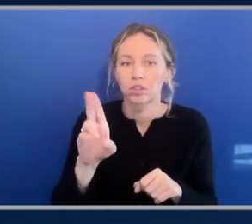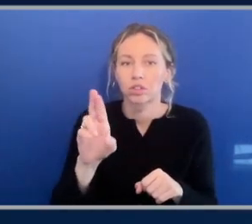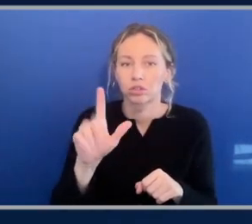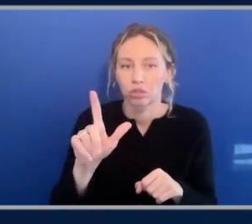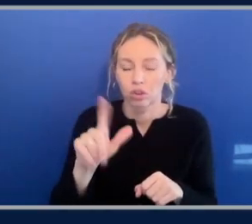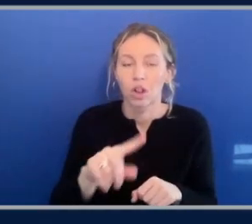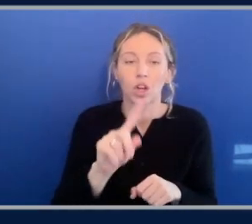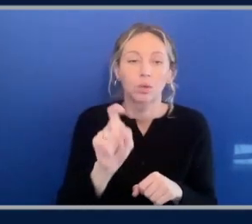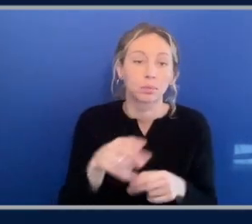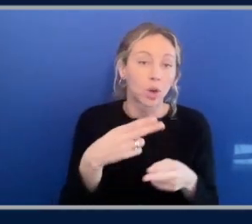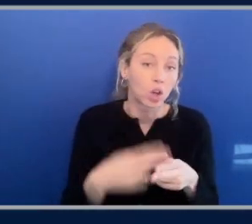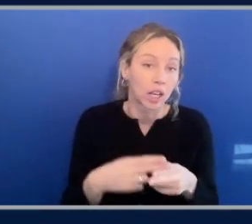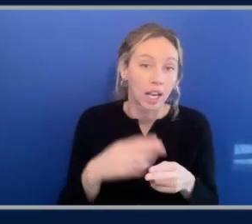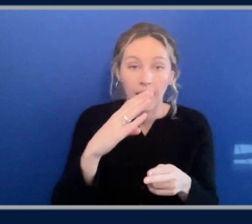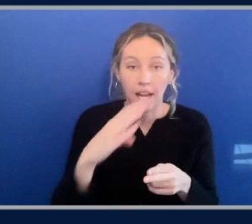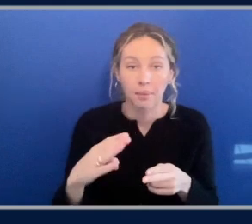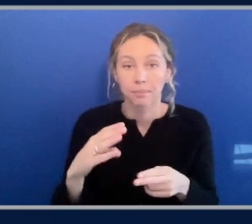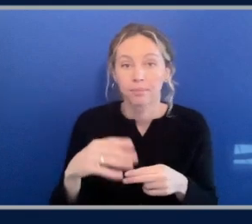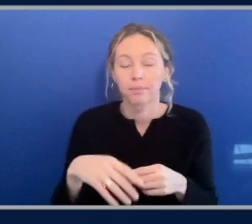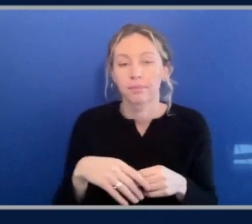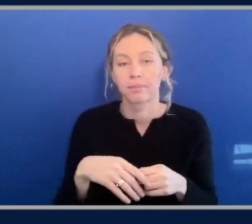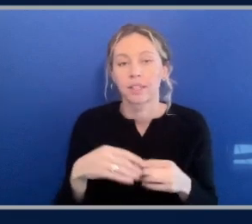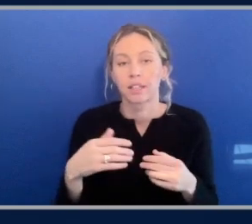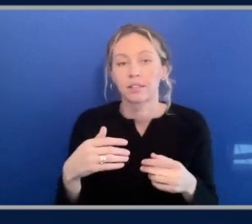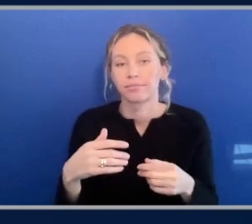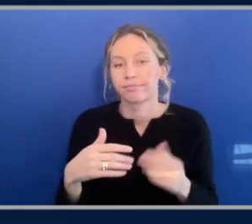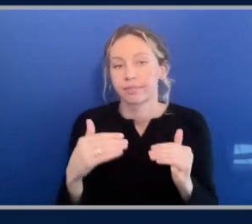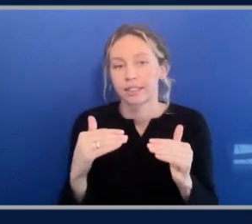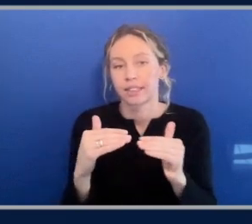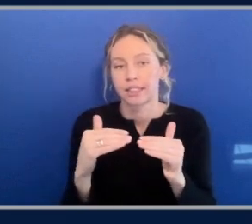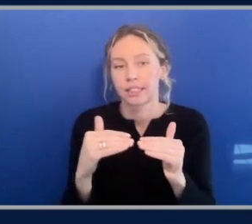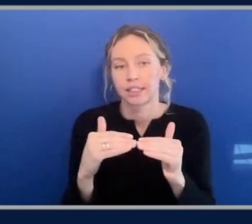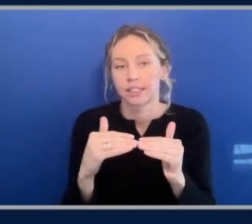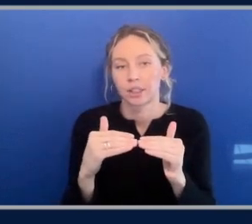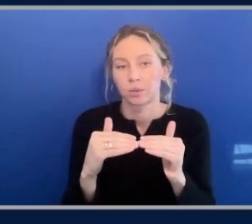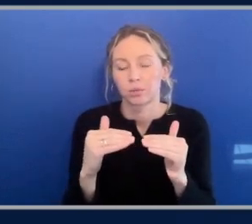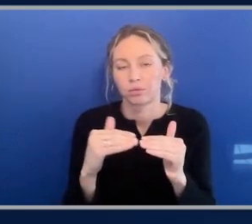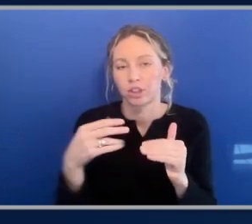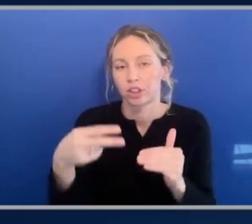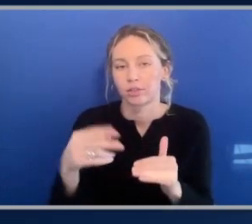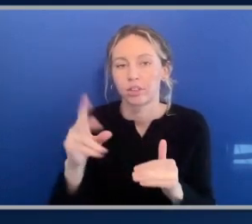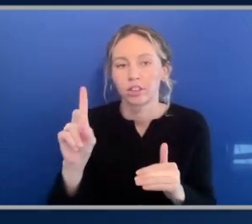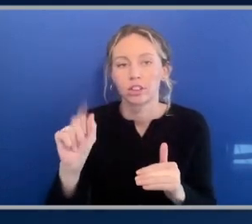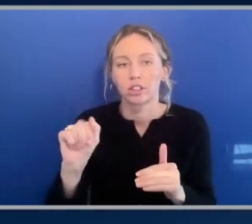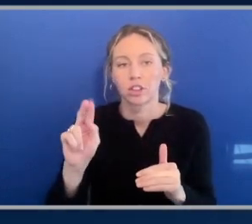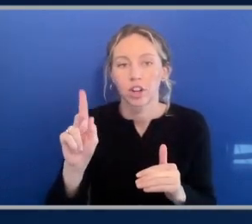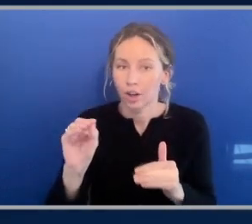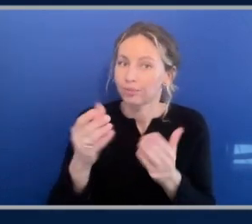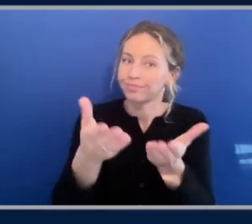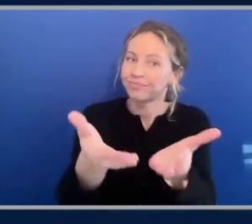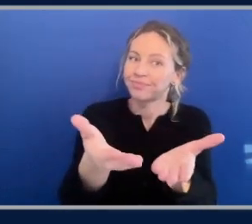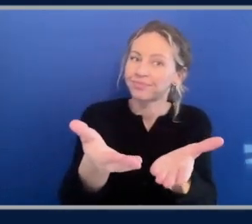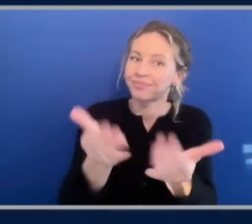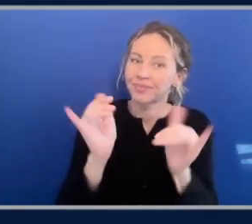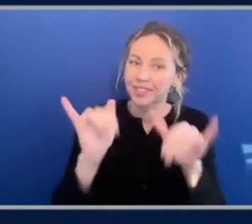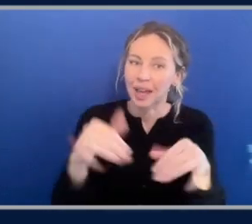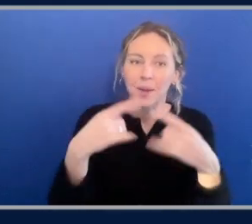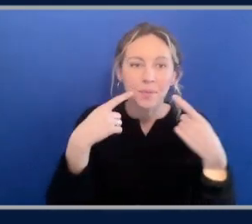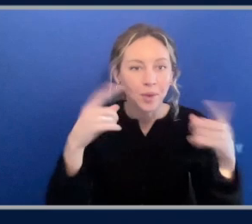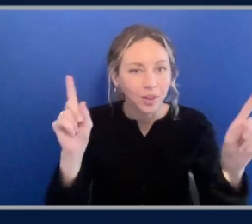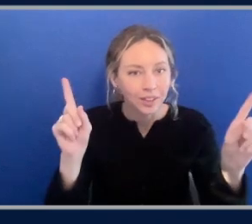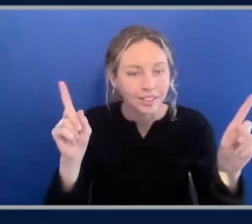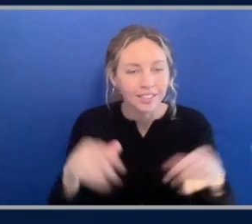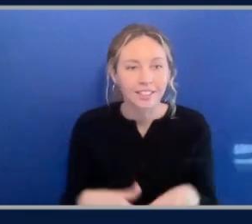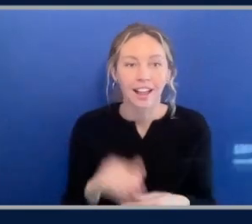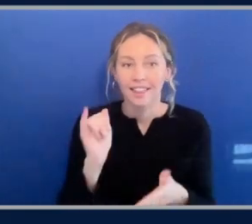mark name equals world or Darko. okay, AJ. Darko. No. We'll do Darko. Okay, sure. Look at that. Look See, at that. and this works. And this is just